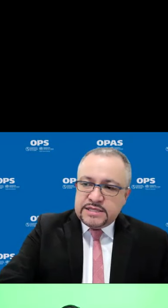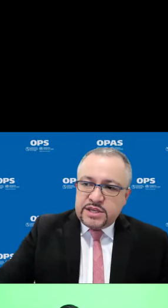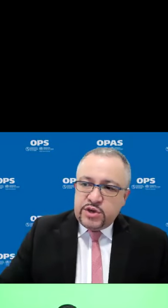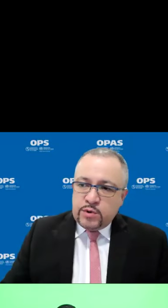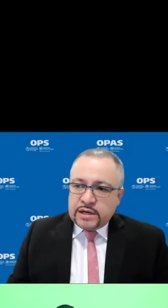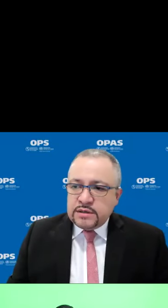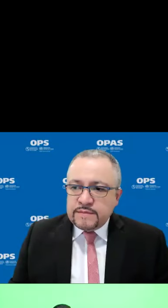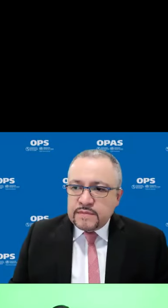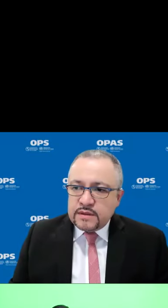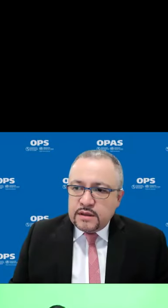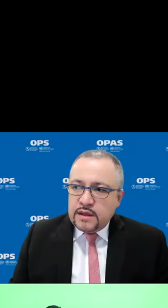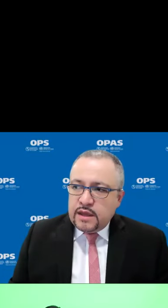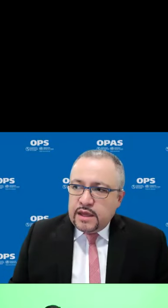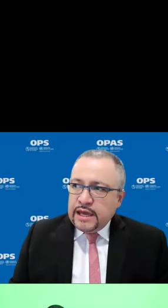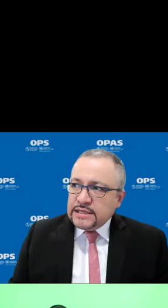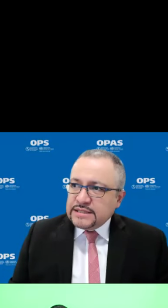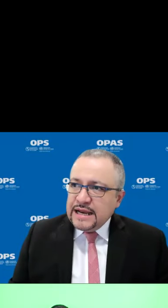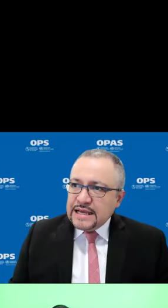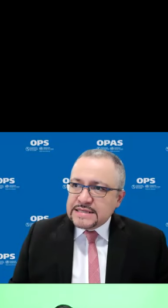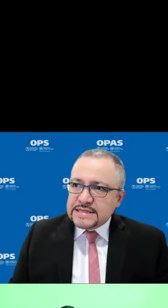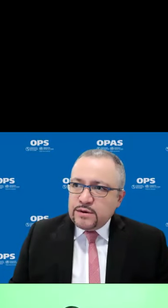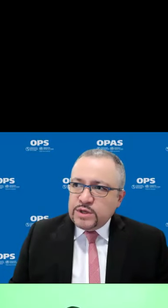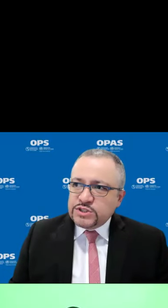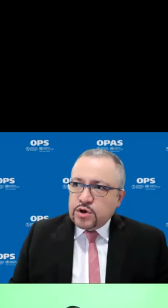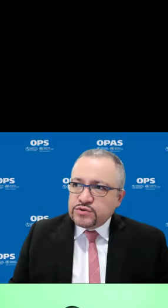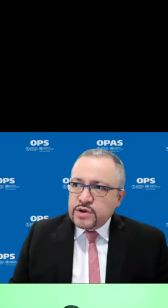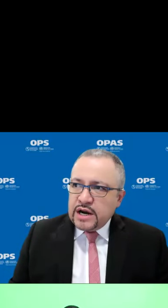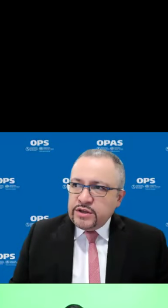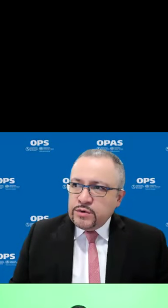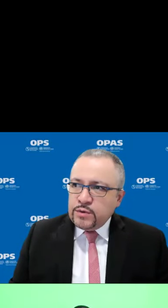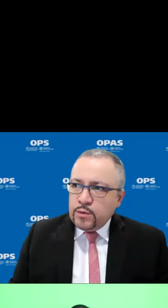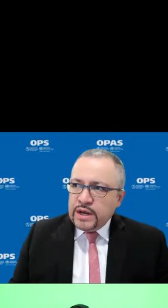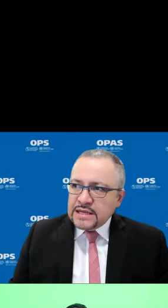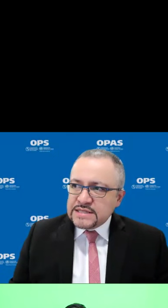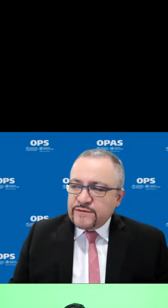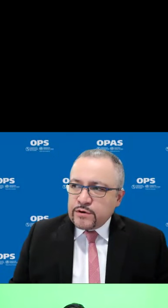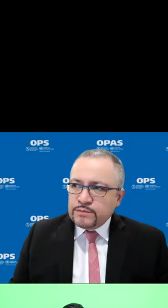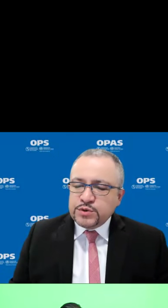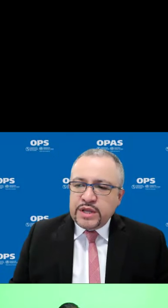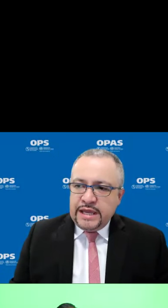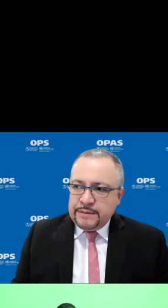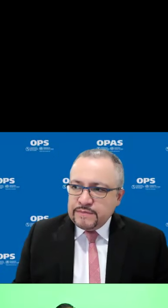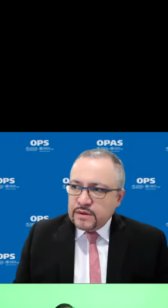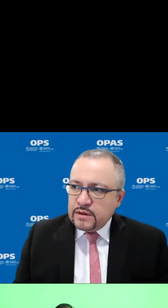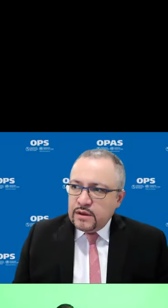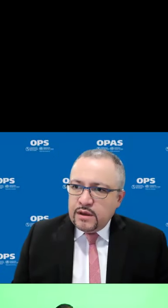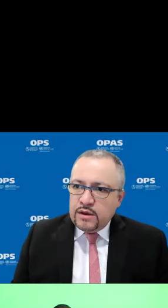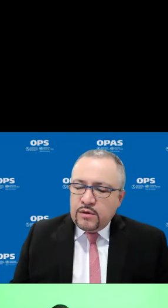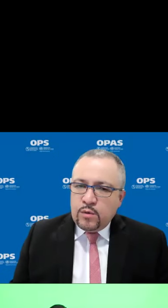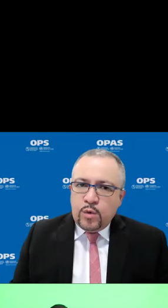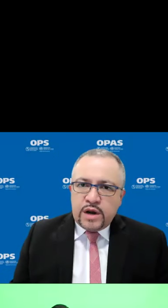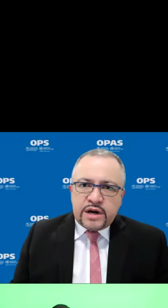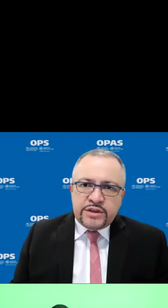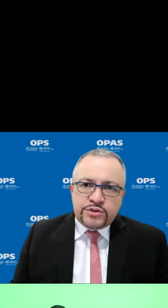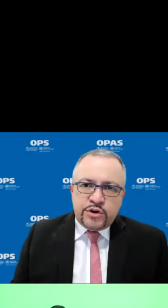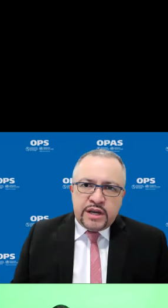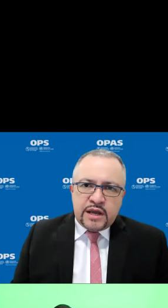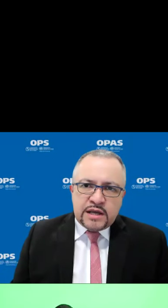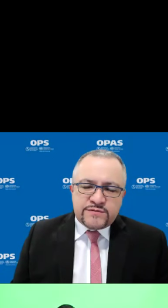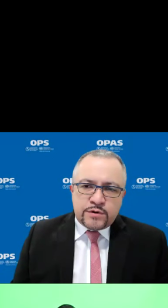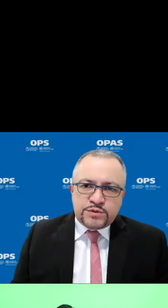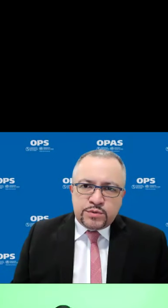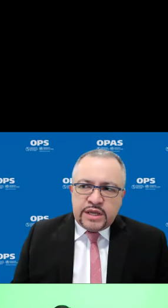scan this QR and tell us which country are you with us from today. Where are you